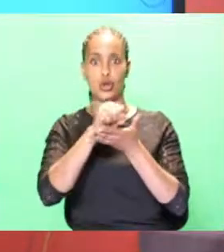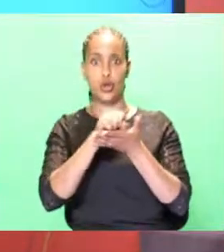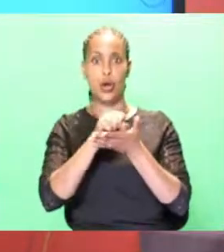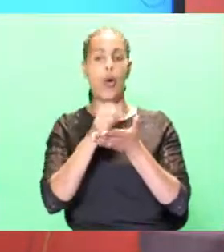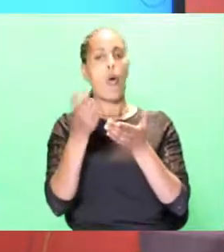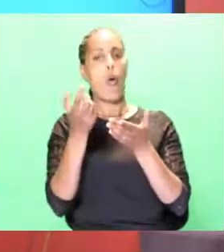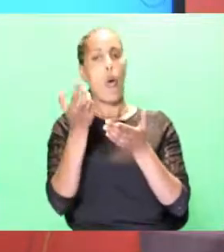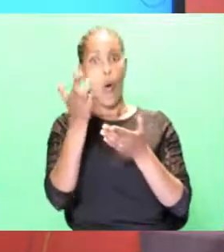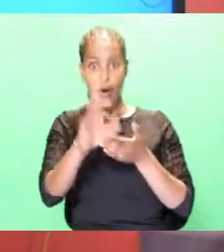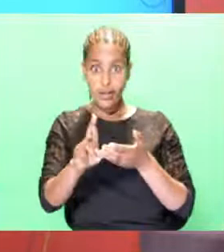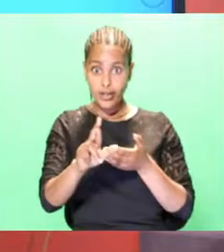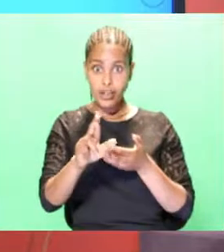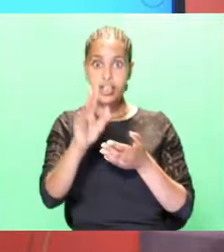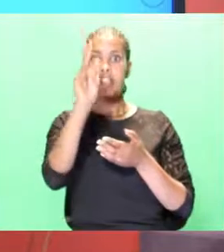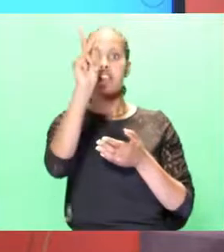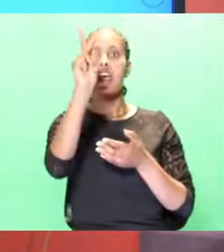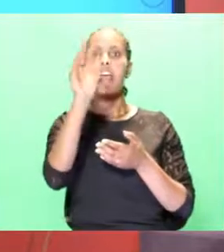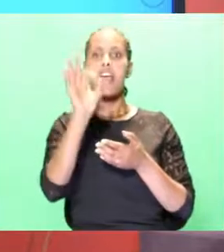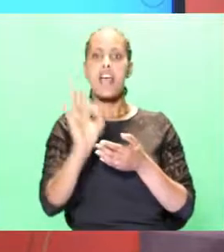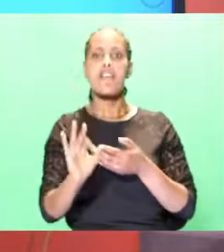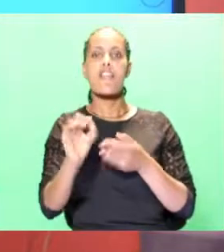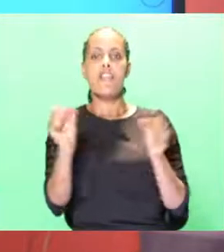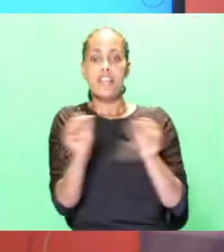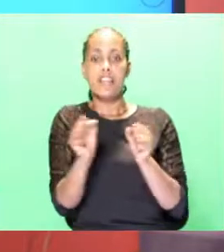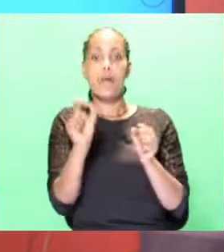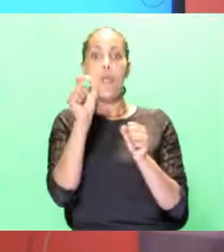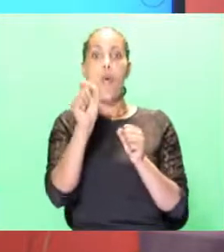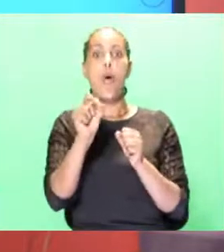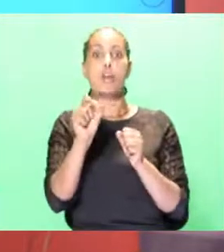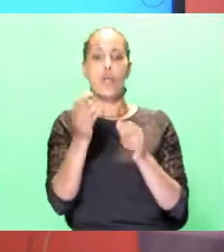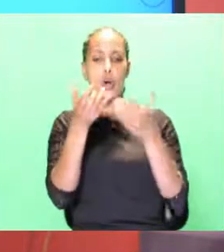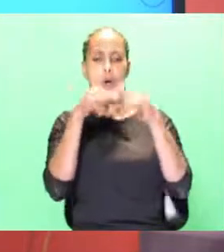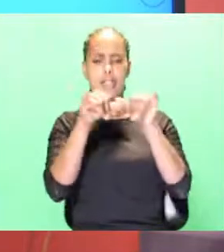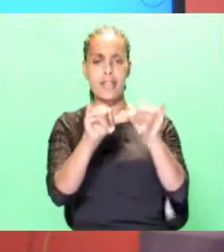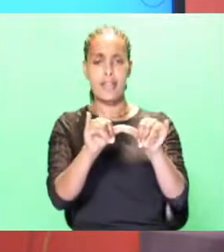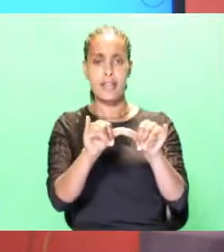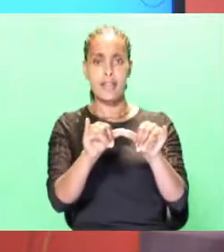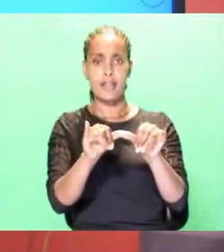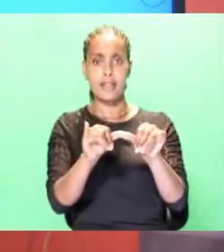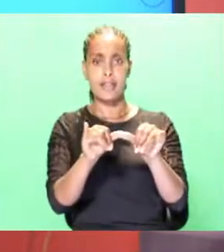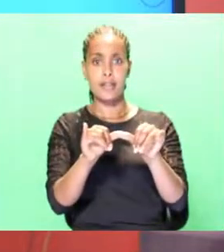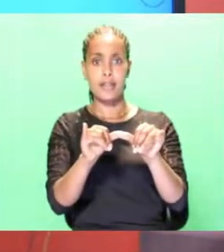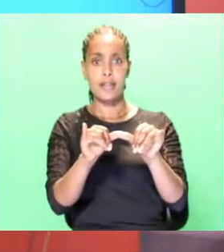where Kf is freezing point depression constant